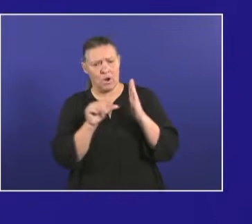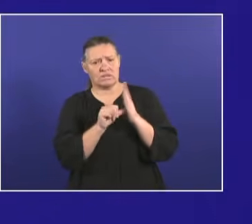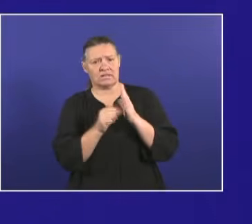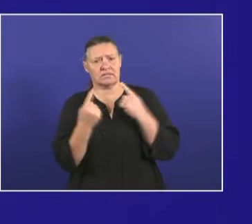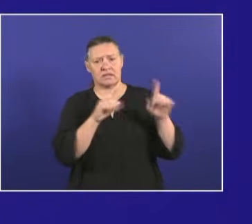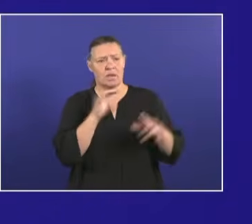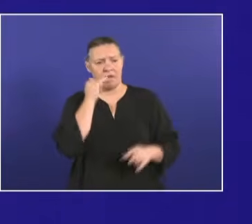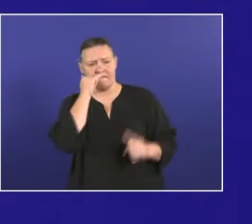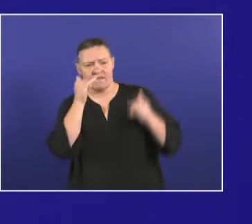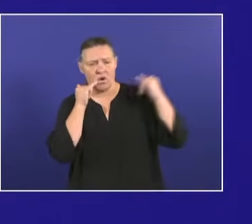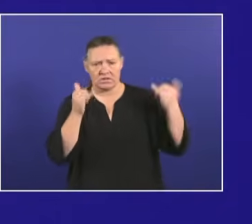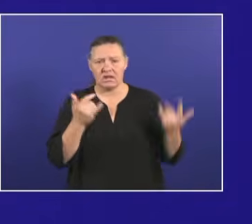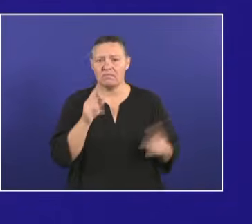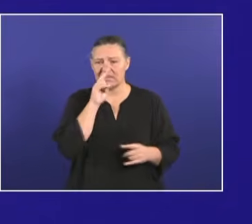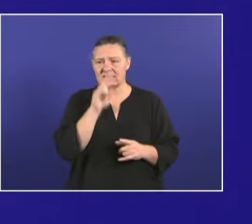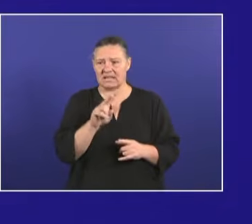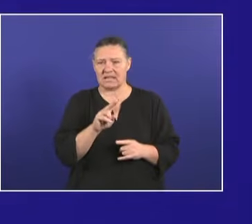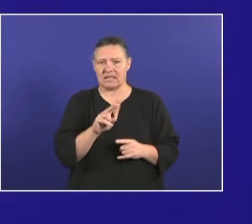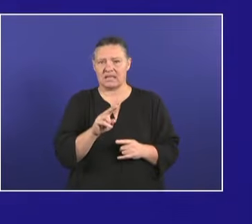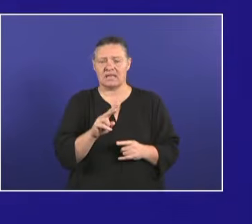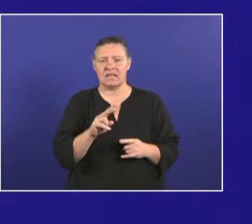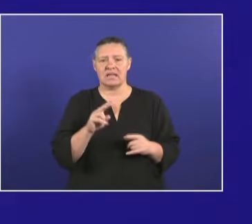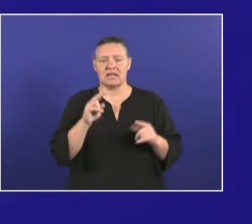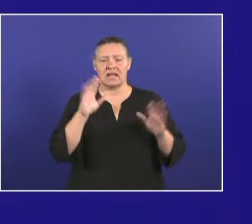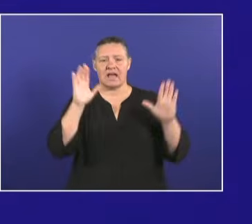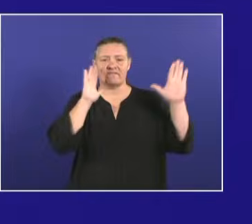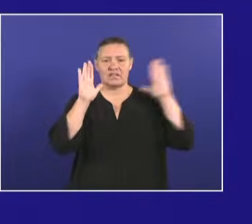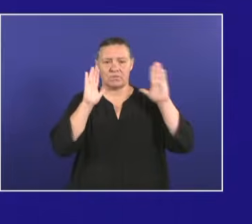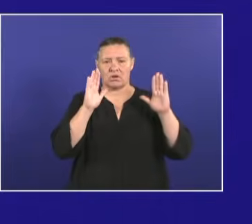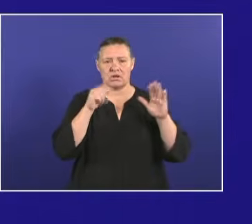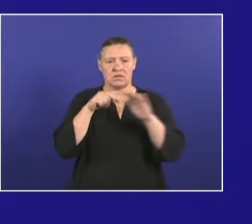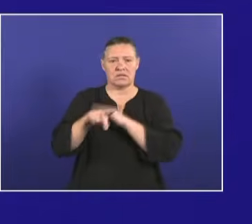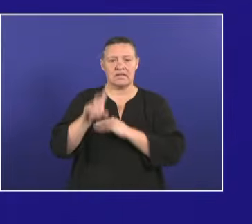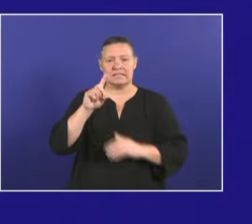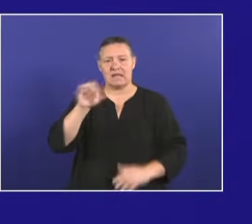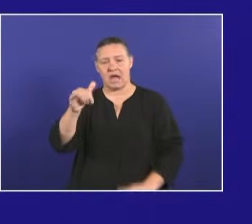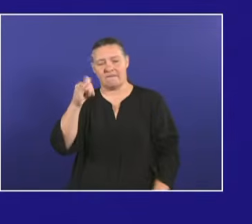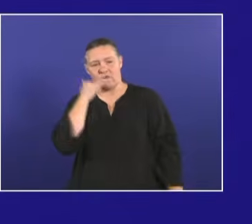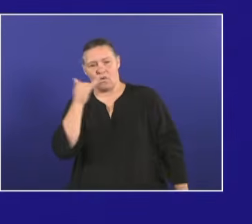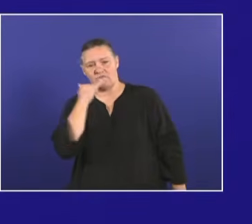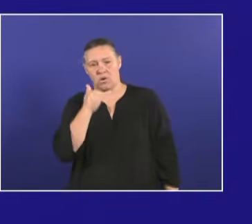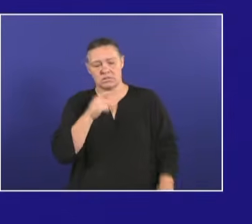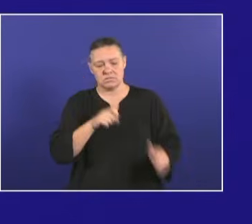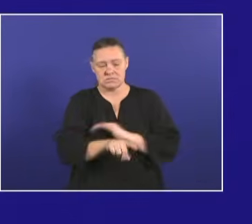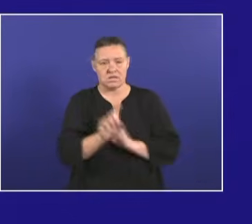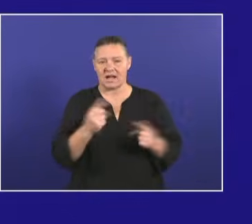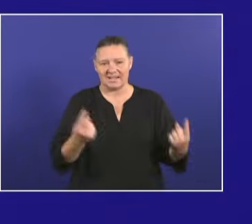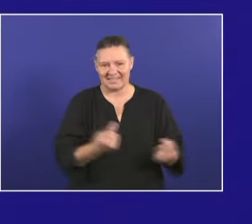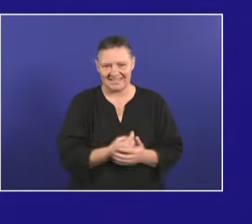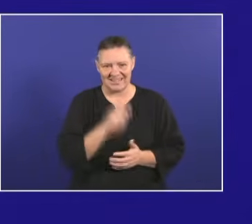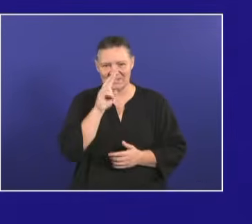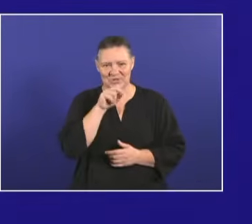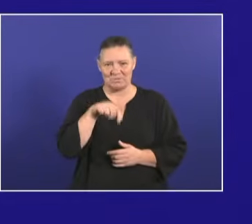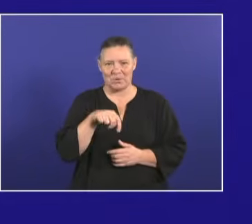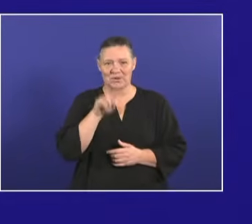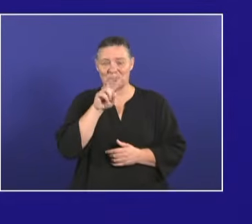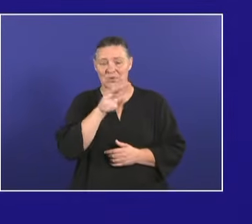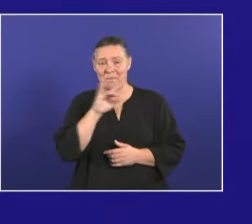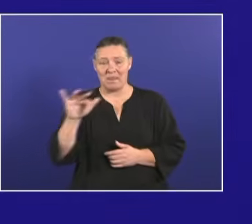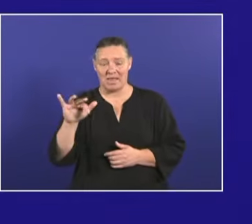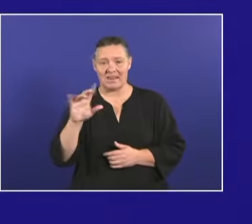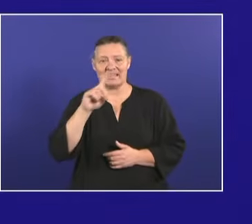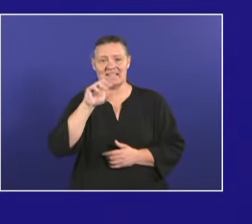the telephone, of course, we've all seen those Facebook memes. You cannot escape the DA's phoning operation. We made 2.2 million calls to